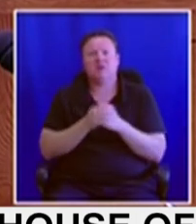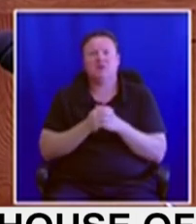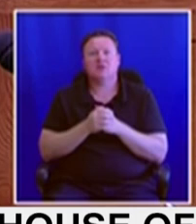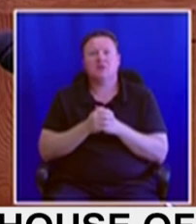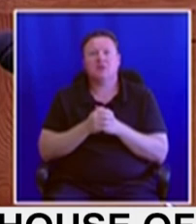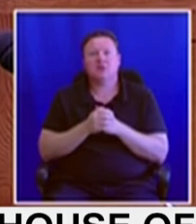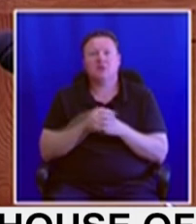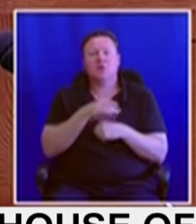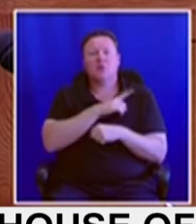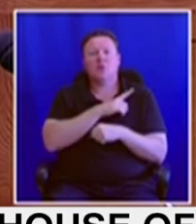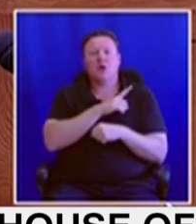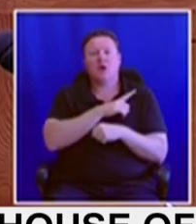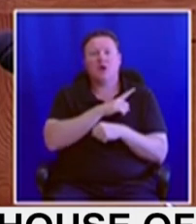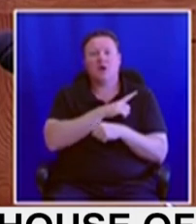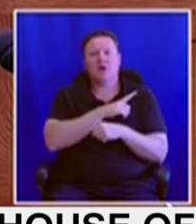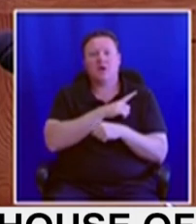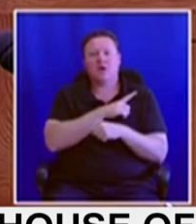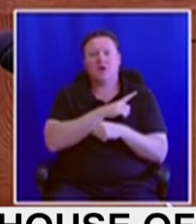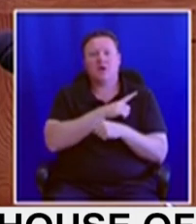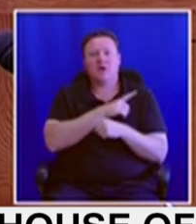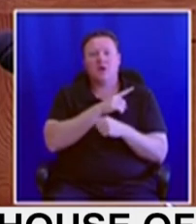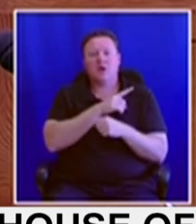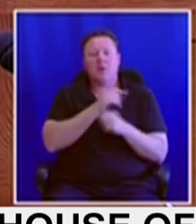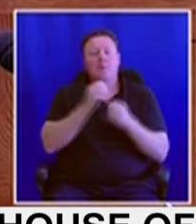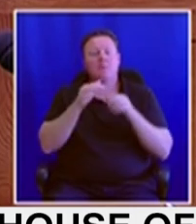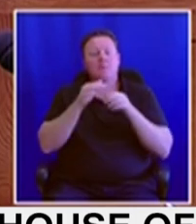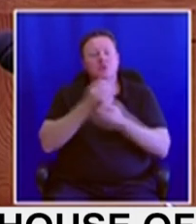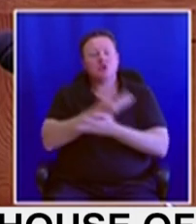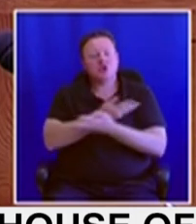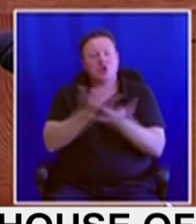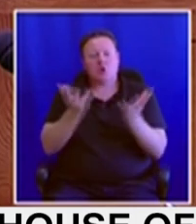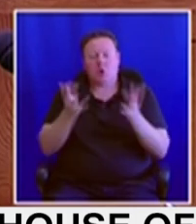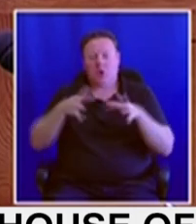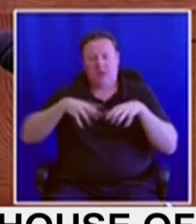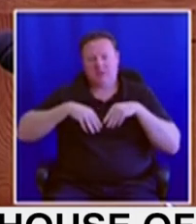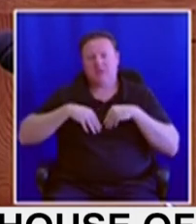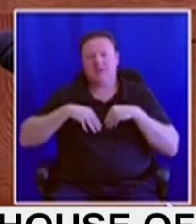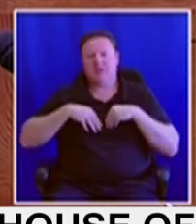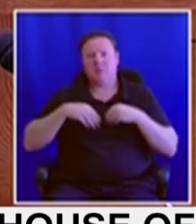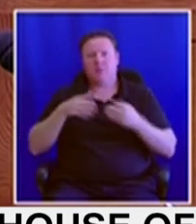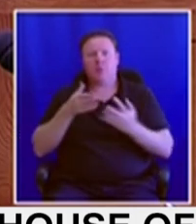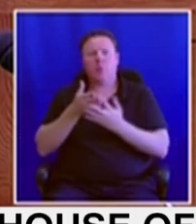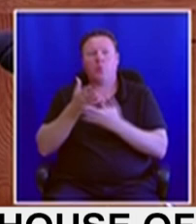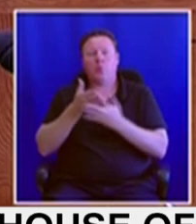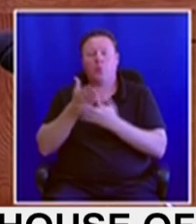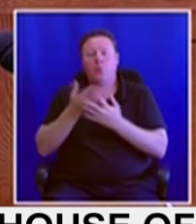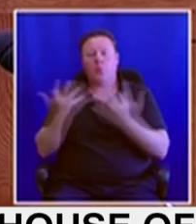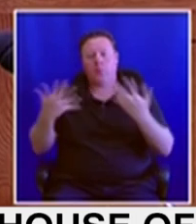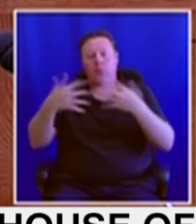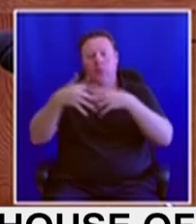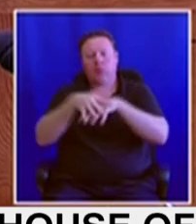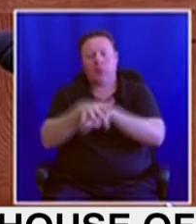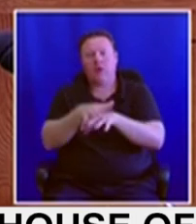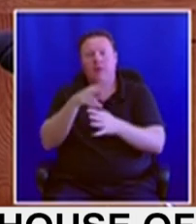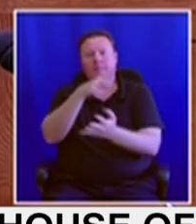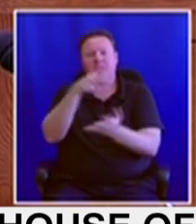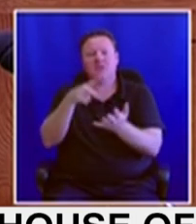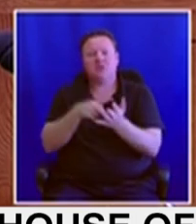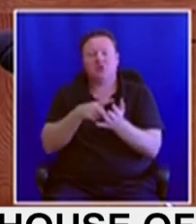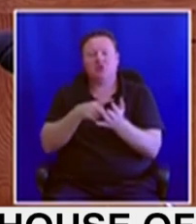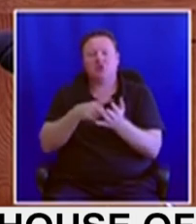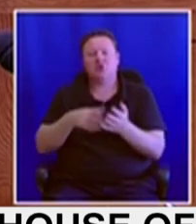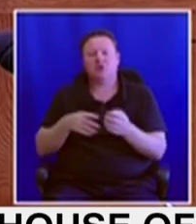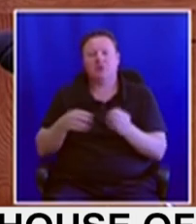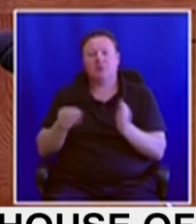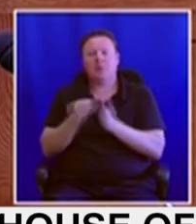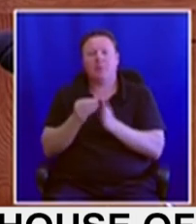that there is broad acceptance as we move towards consolidating the positions that have come